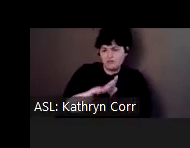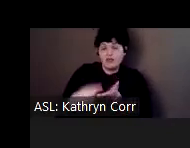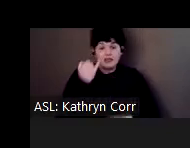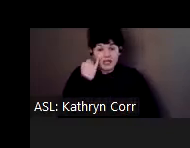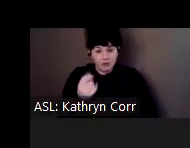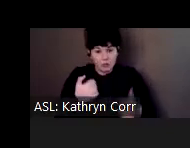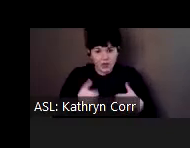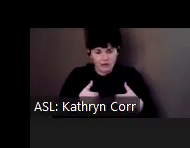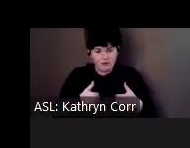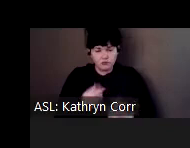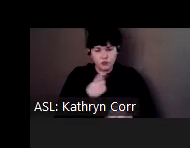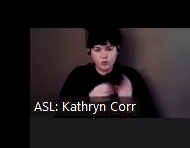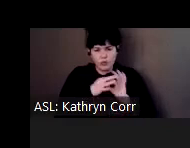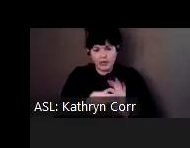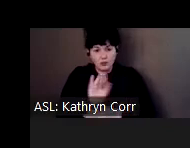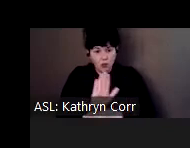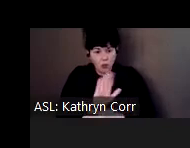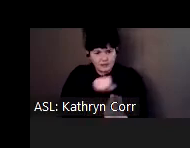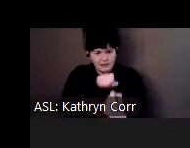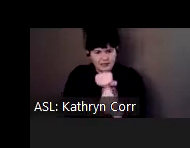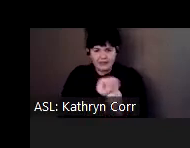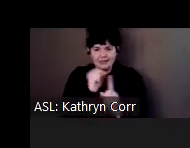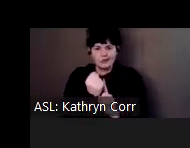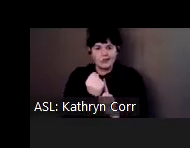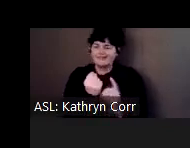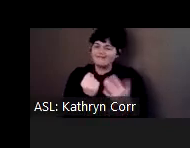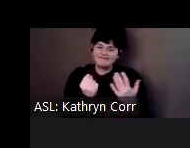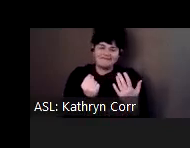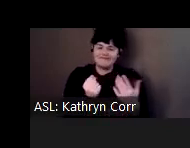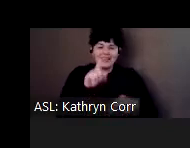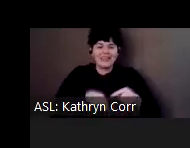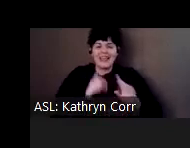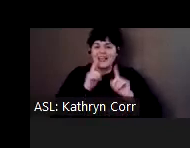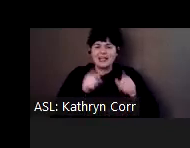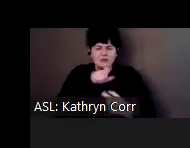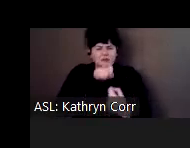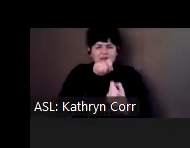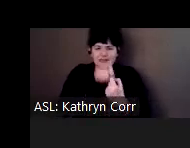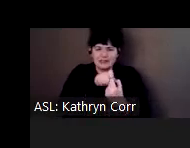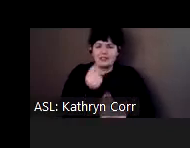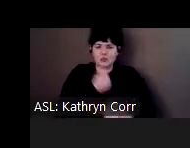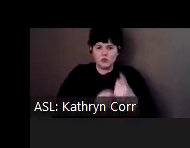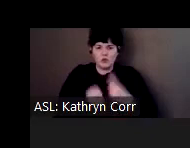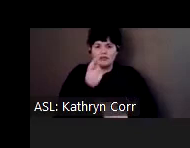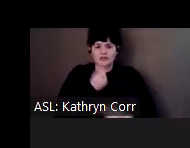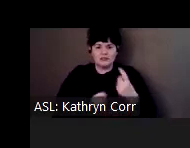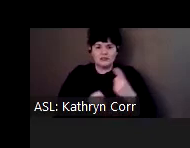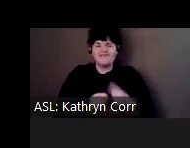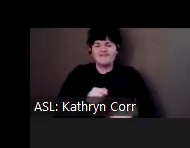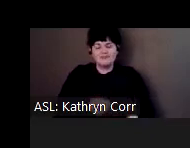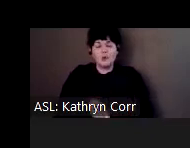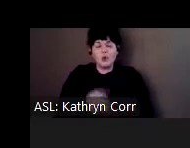specific situation, we're really not going to be able to answer those without seeing your specific criminal